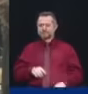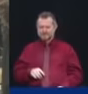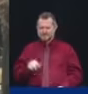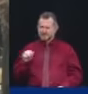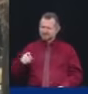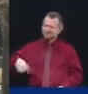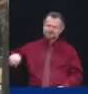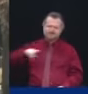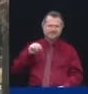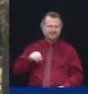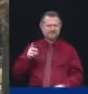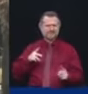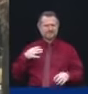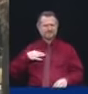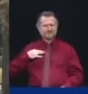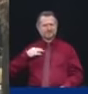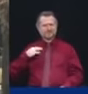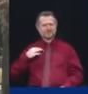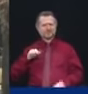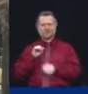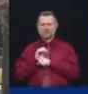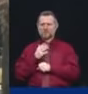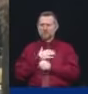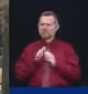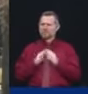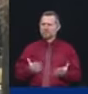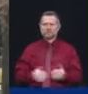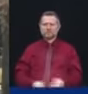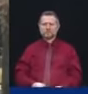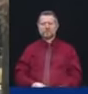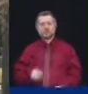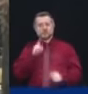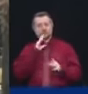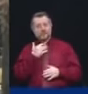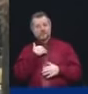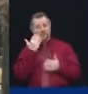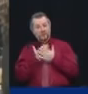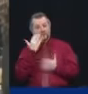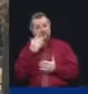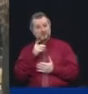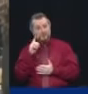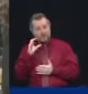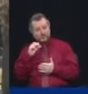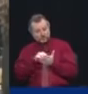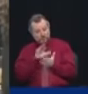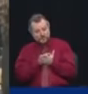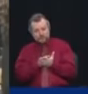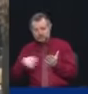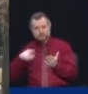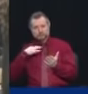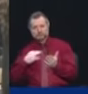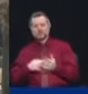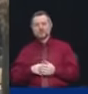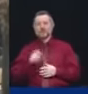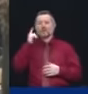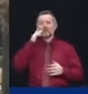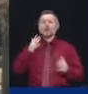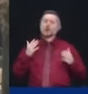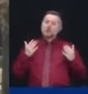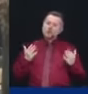to work on the book. Is there any documentation of that at all? Well, the inverse is also